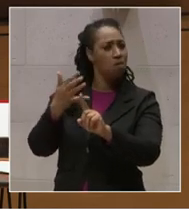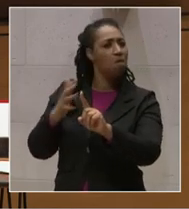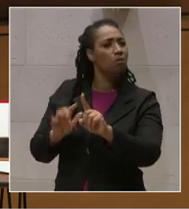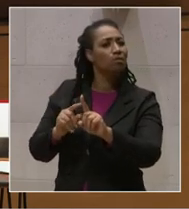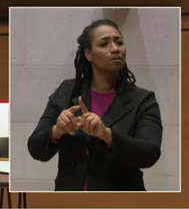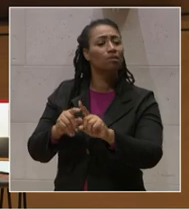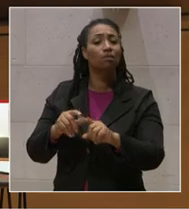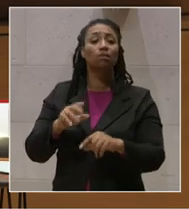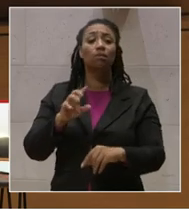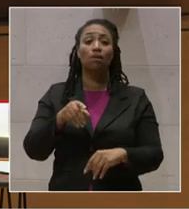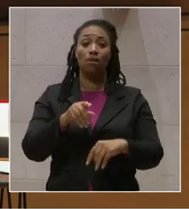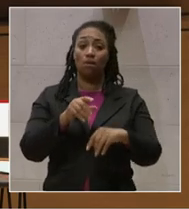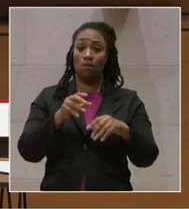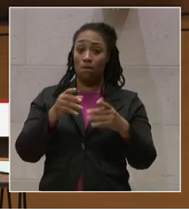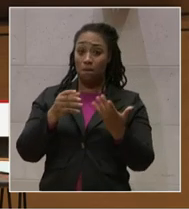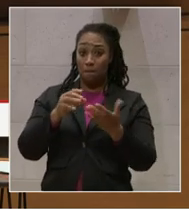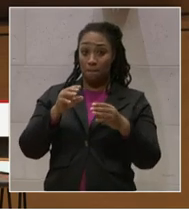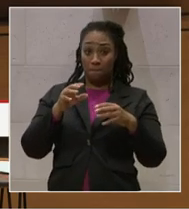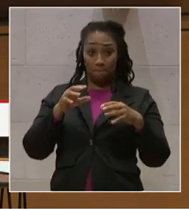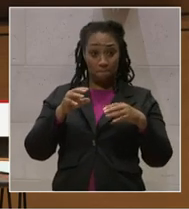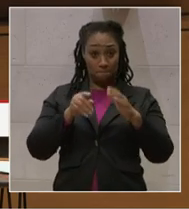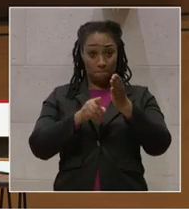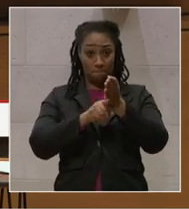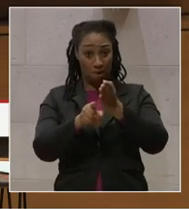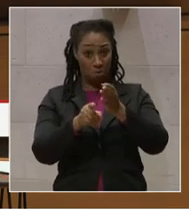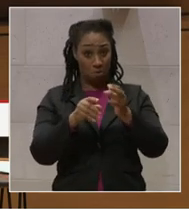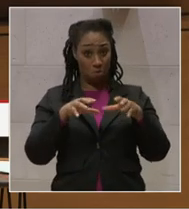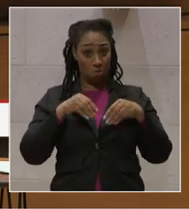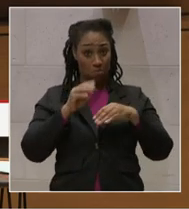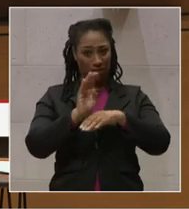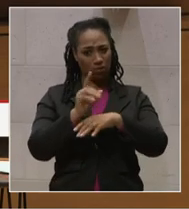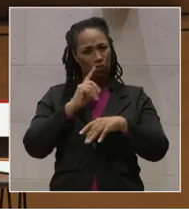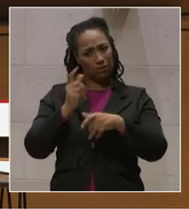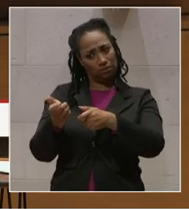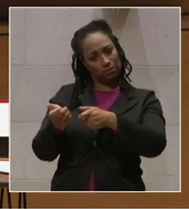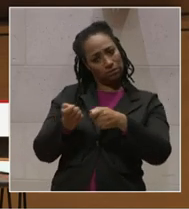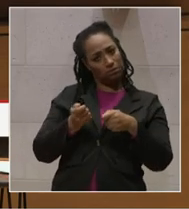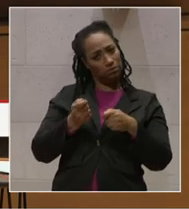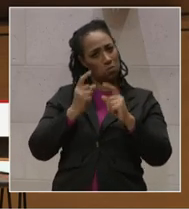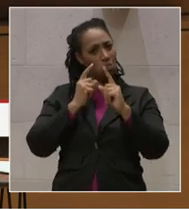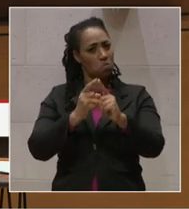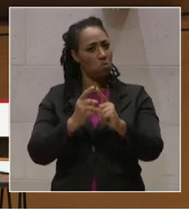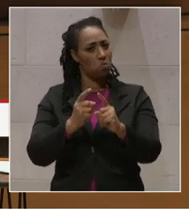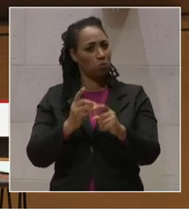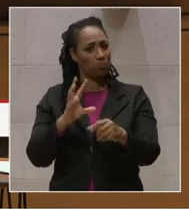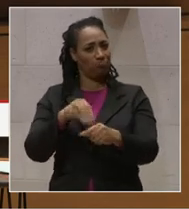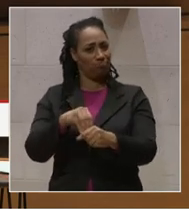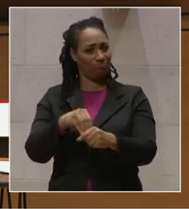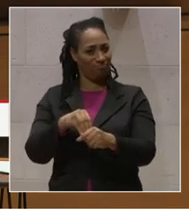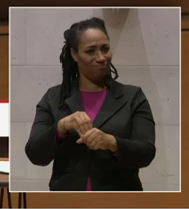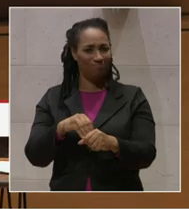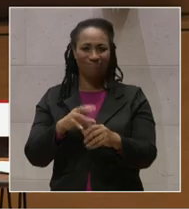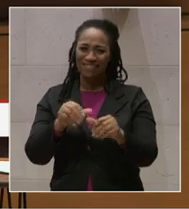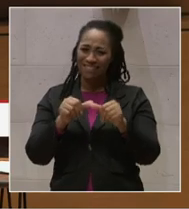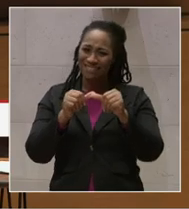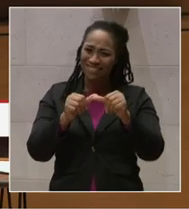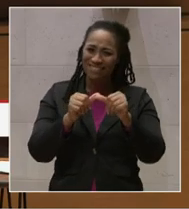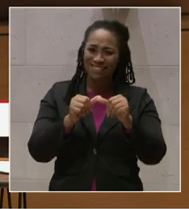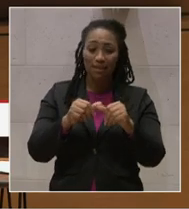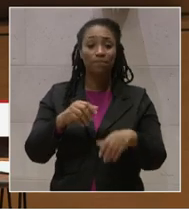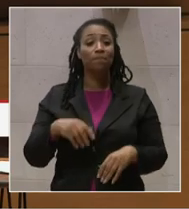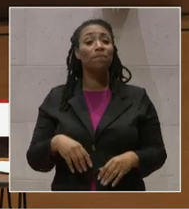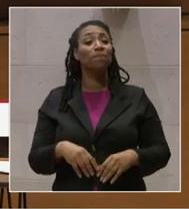a company to focus through DHCD's RFPs, through the deputy mayor's office's RFPs for